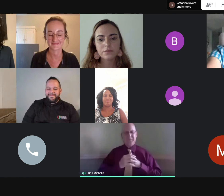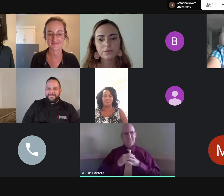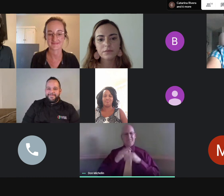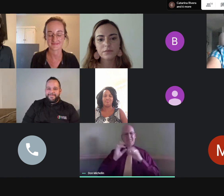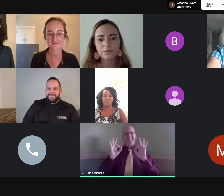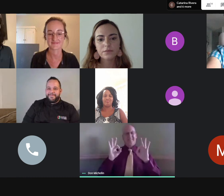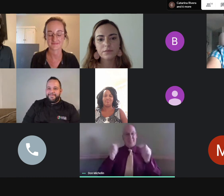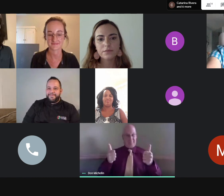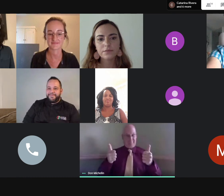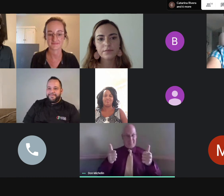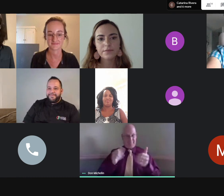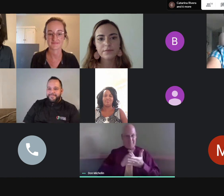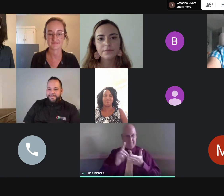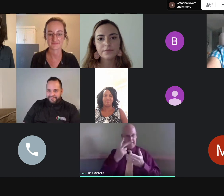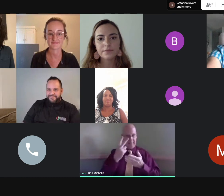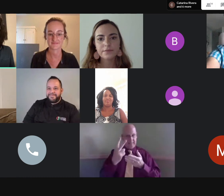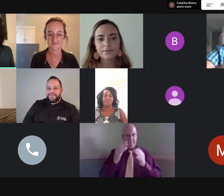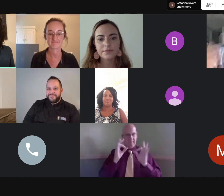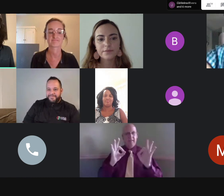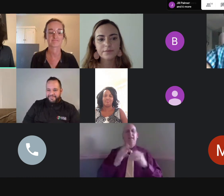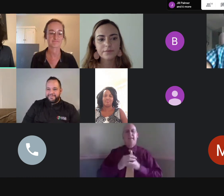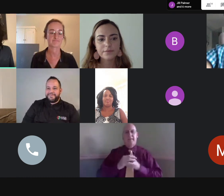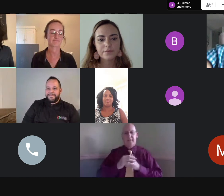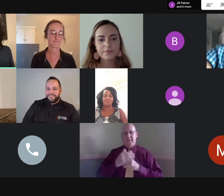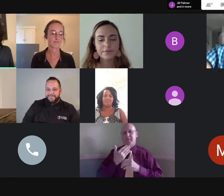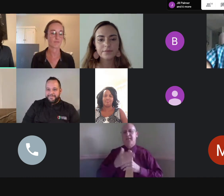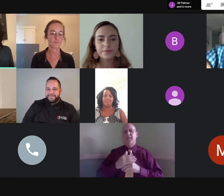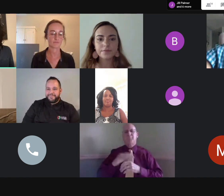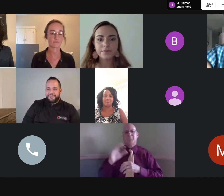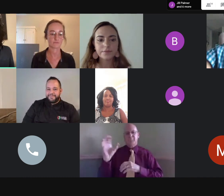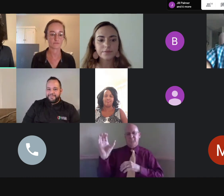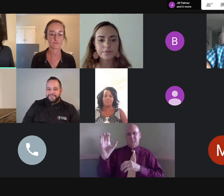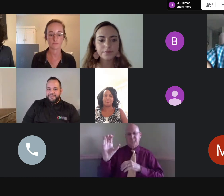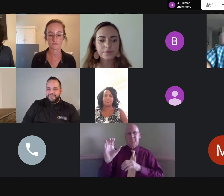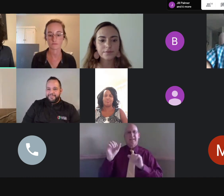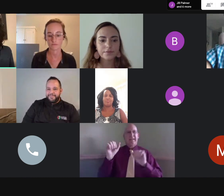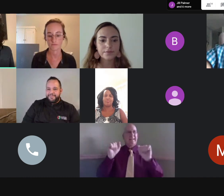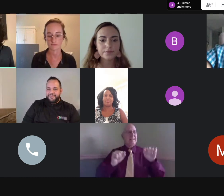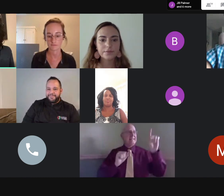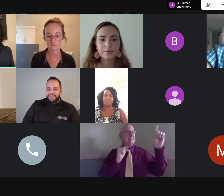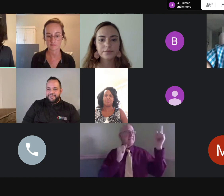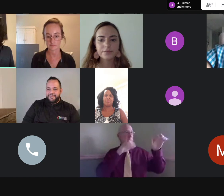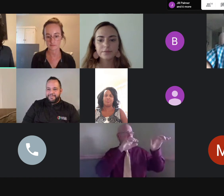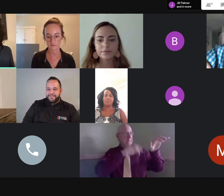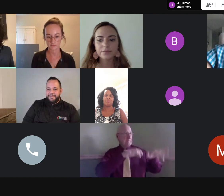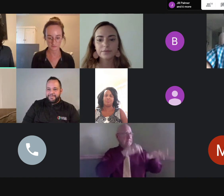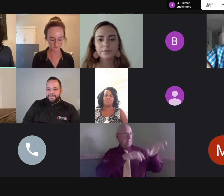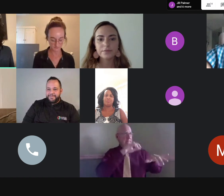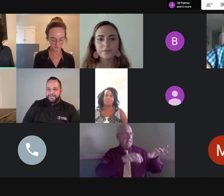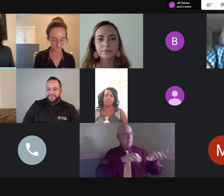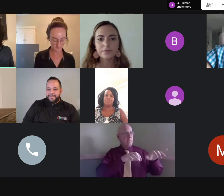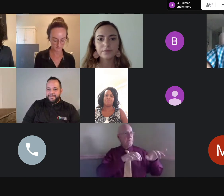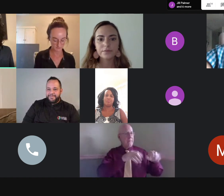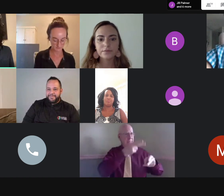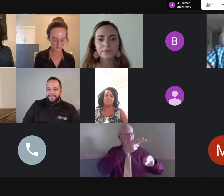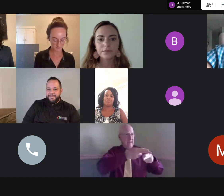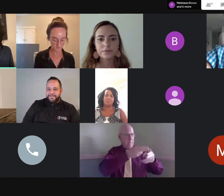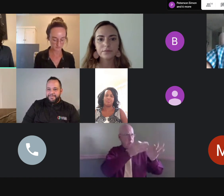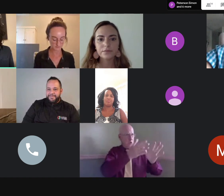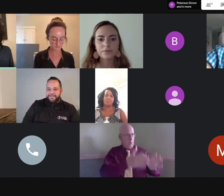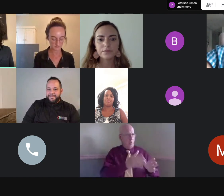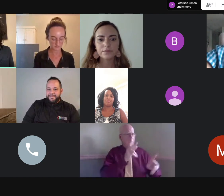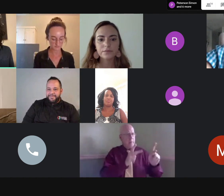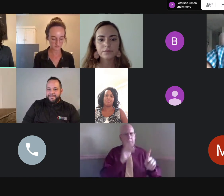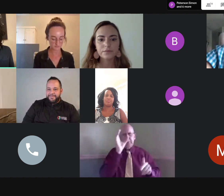Ready to go. Okay, and if someone can just type in the chat the name of the interpreter, so people are